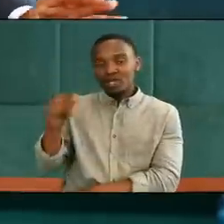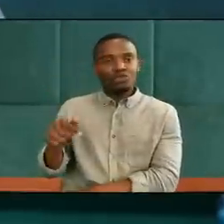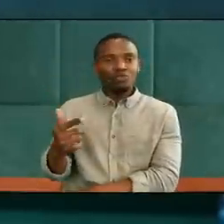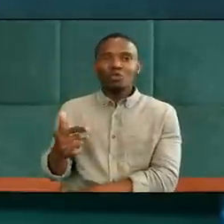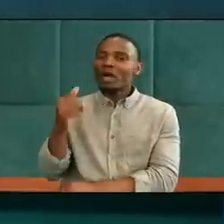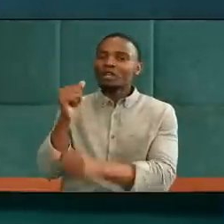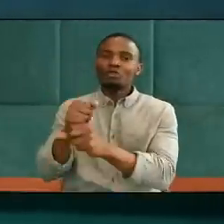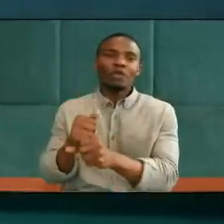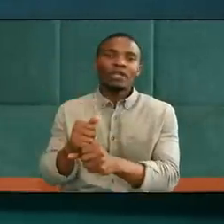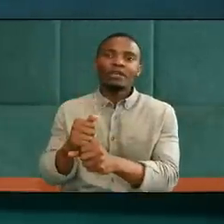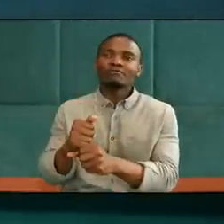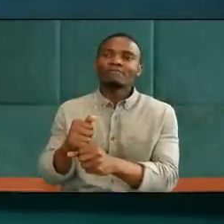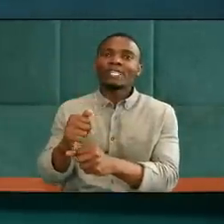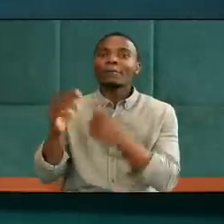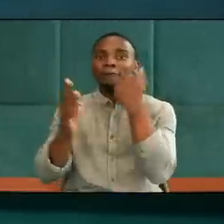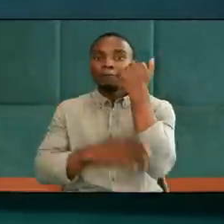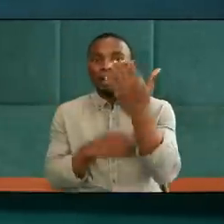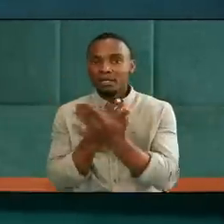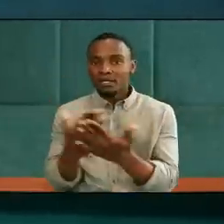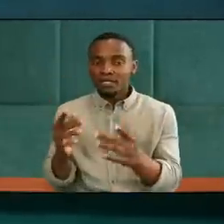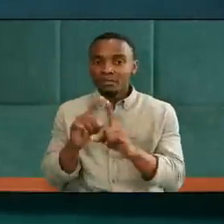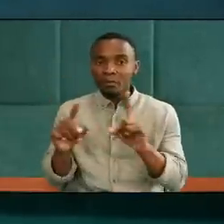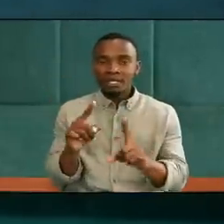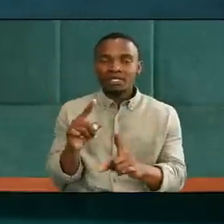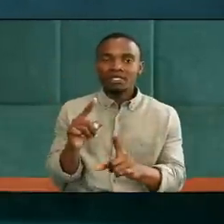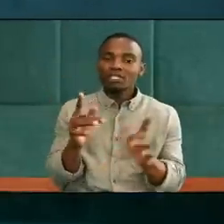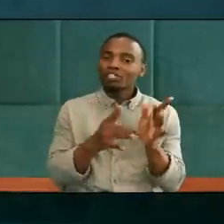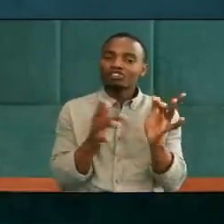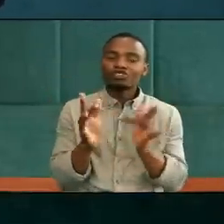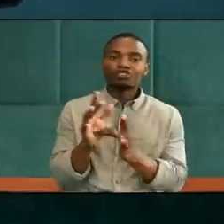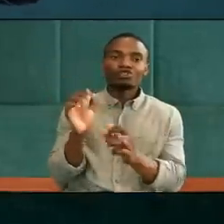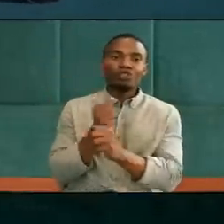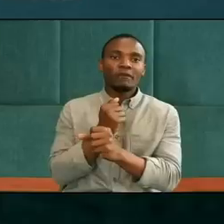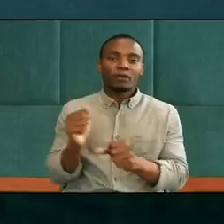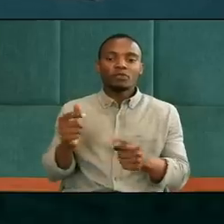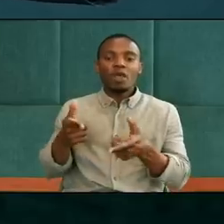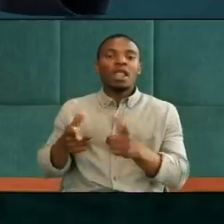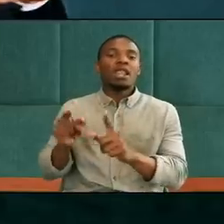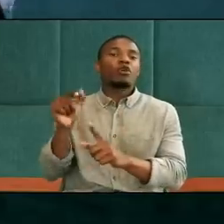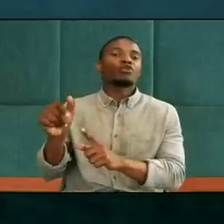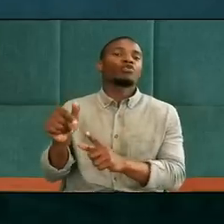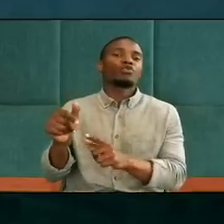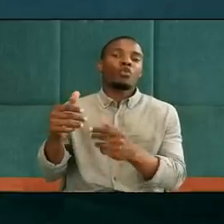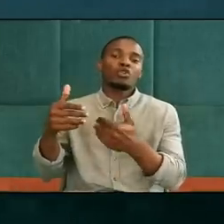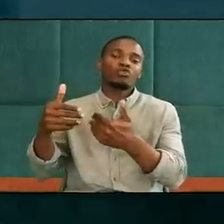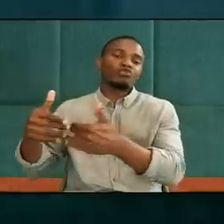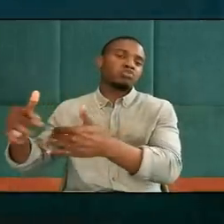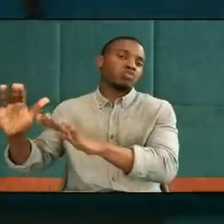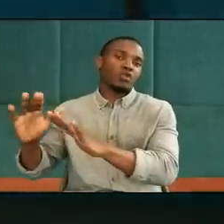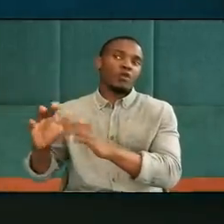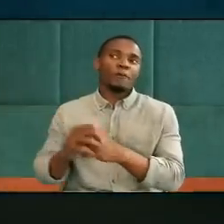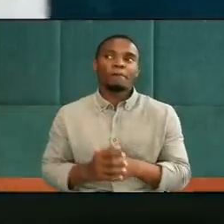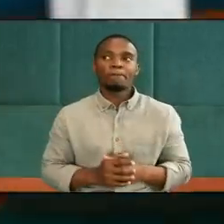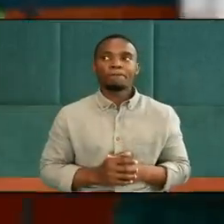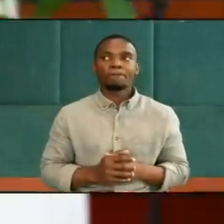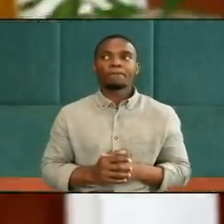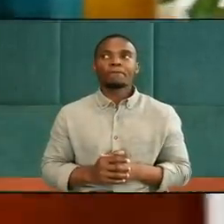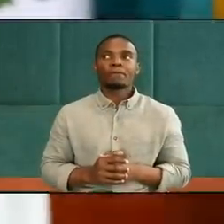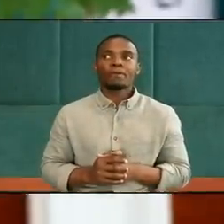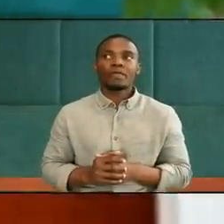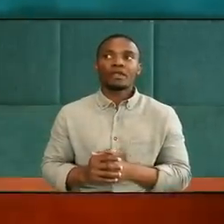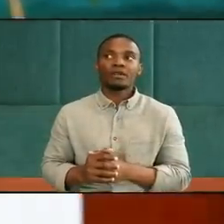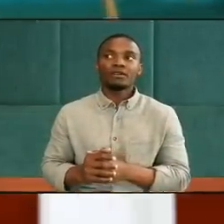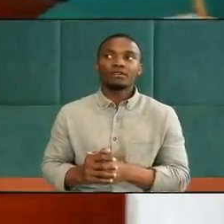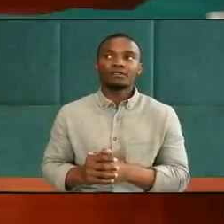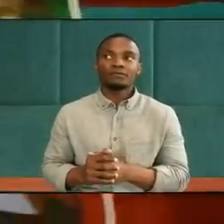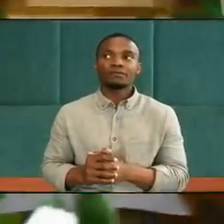much. But I'm not letting you go. No matter how bad you